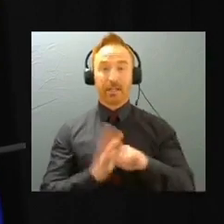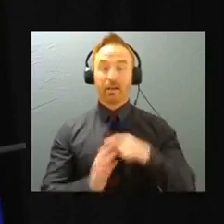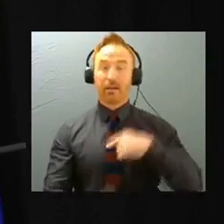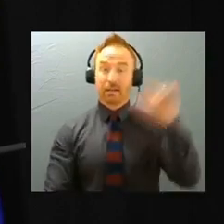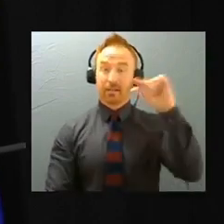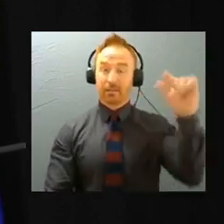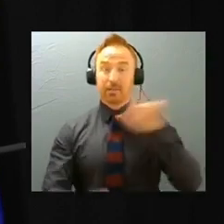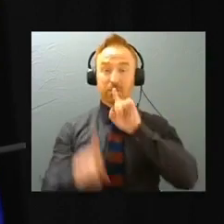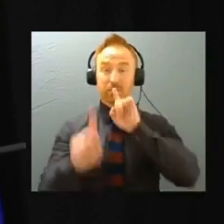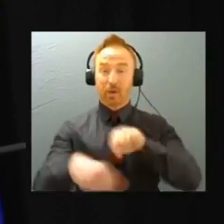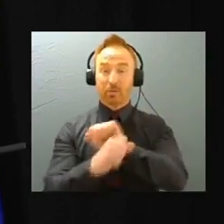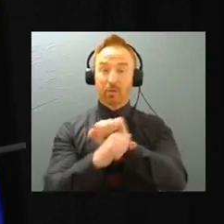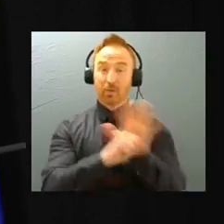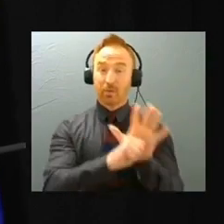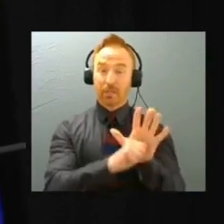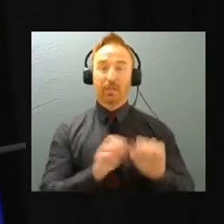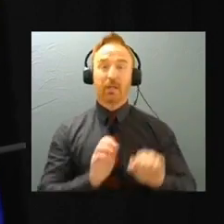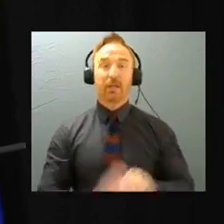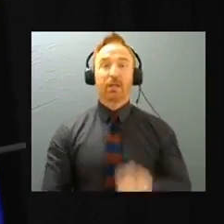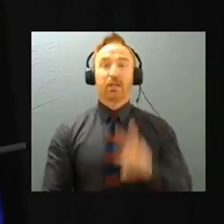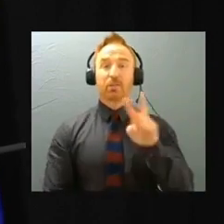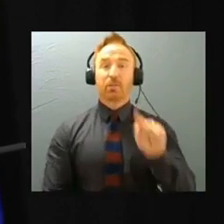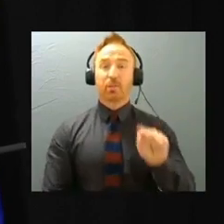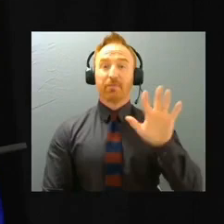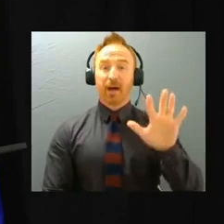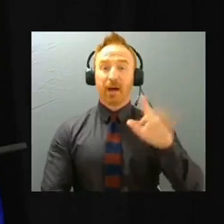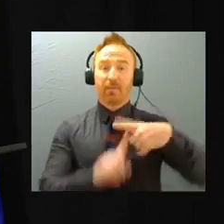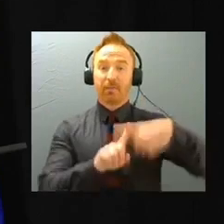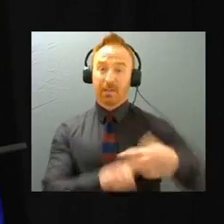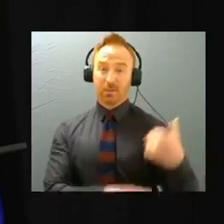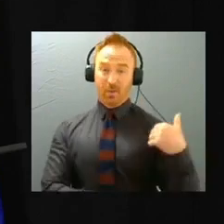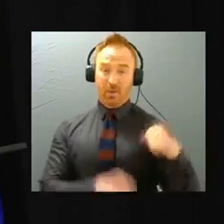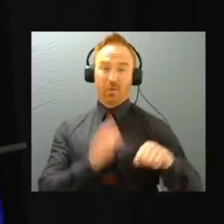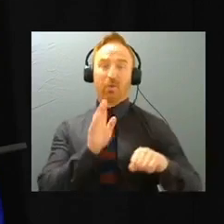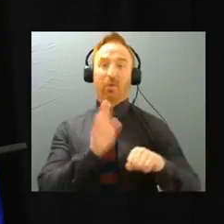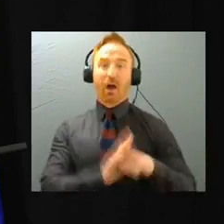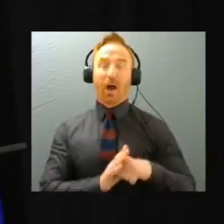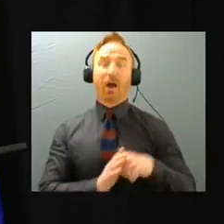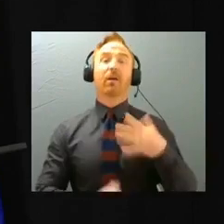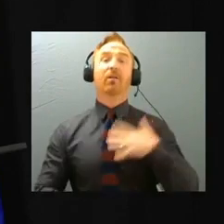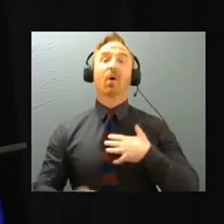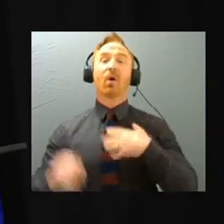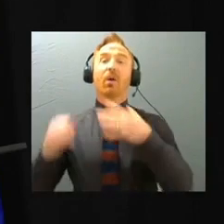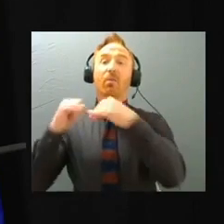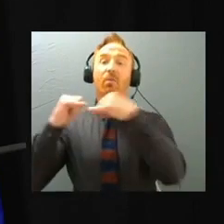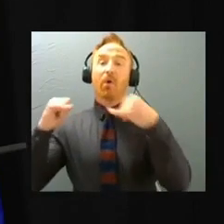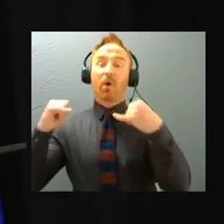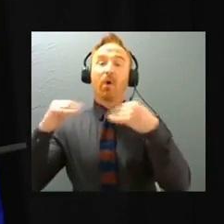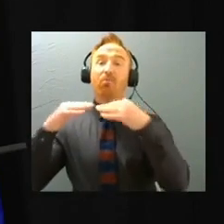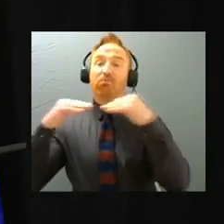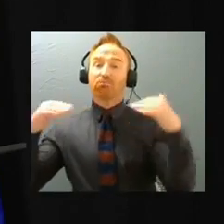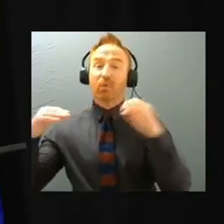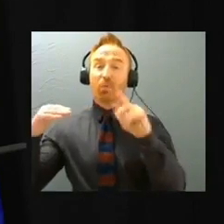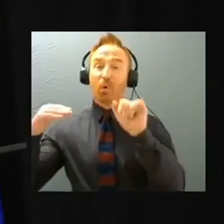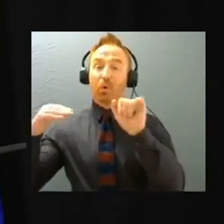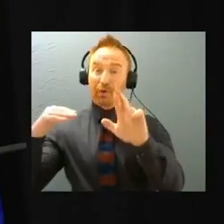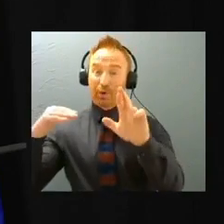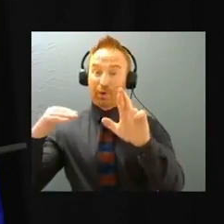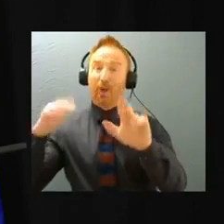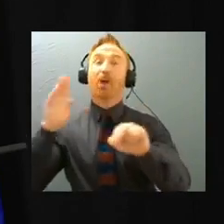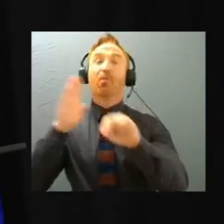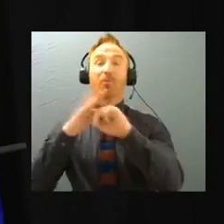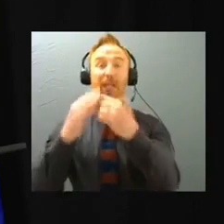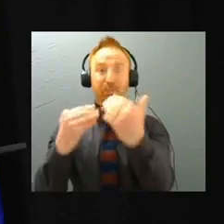know, 2.5 months ago, we introduced restrictions at our border to limit the entry of individuals. These restrictions